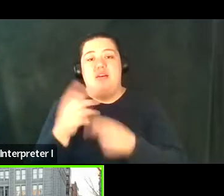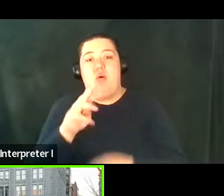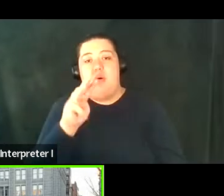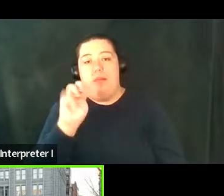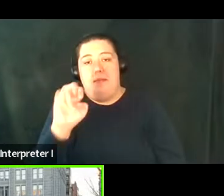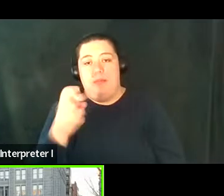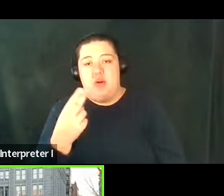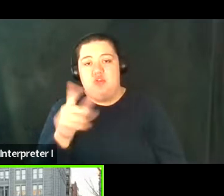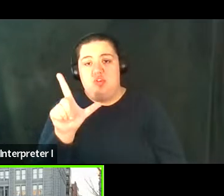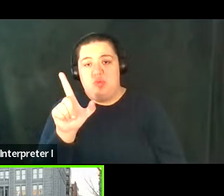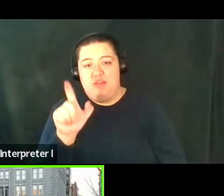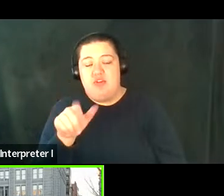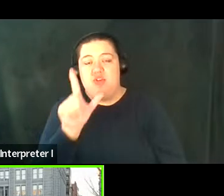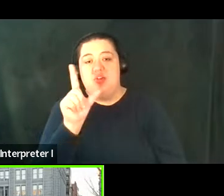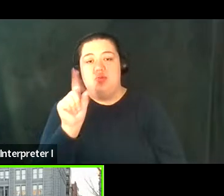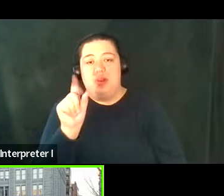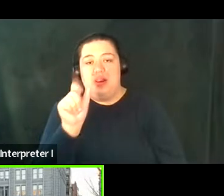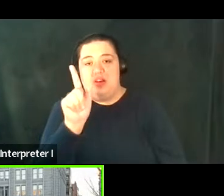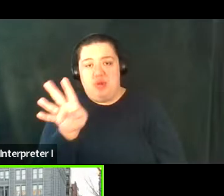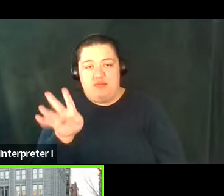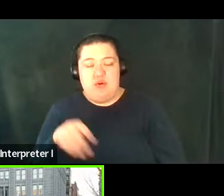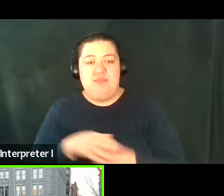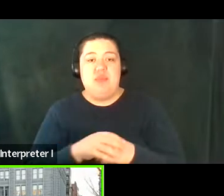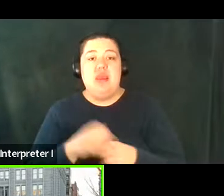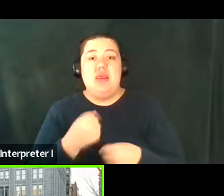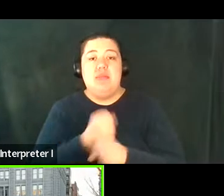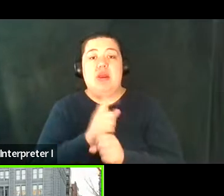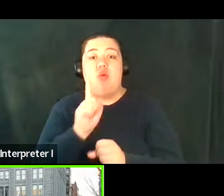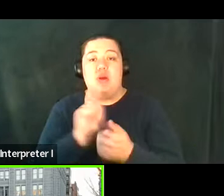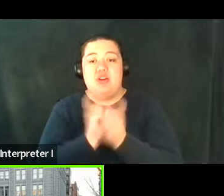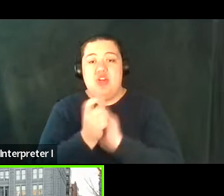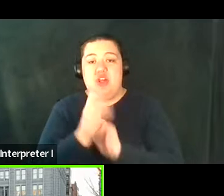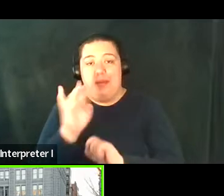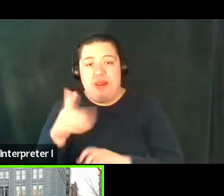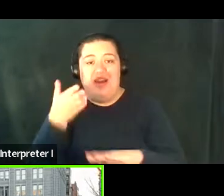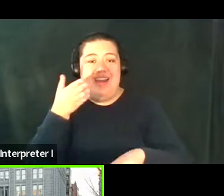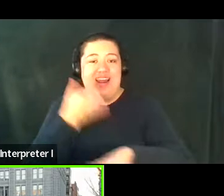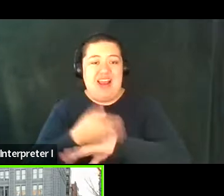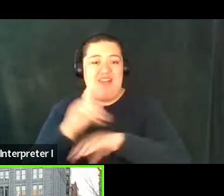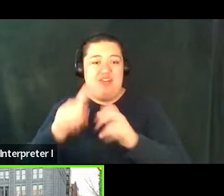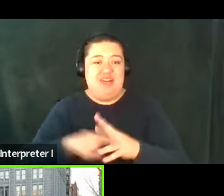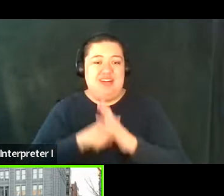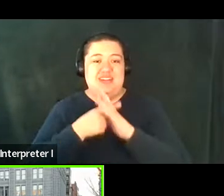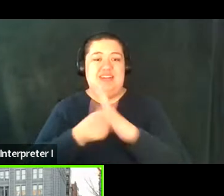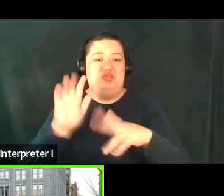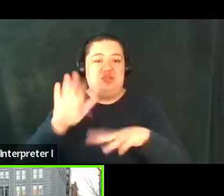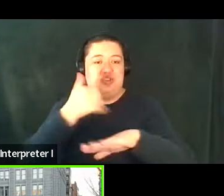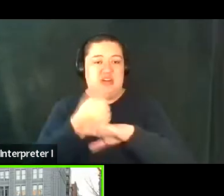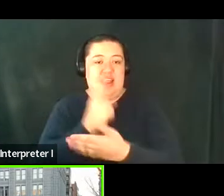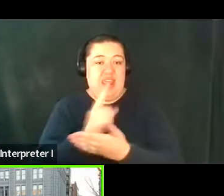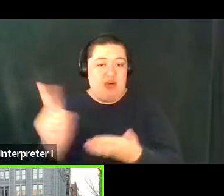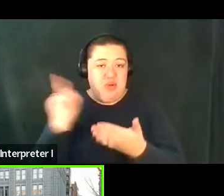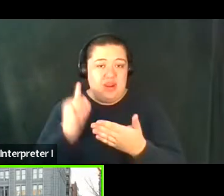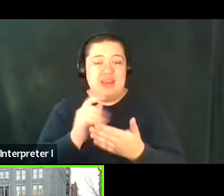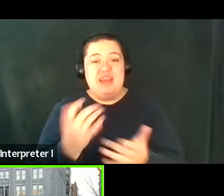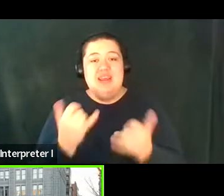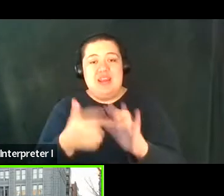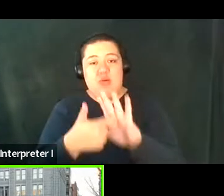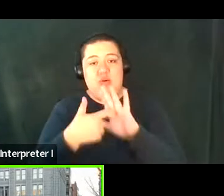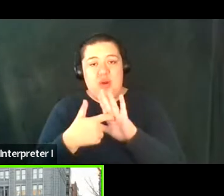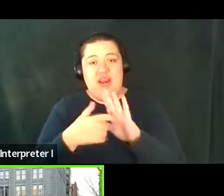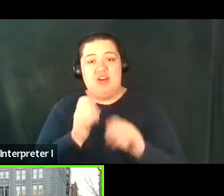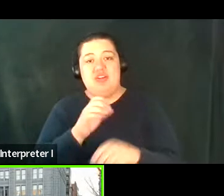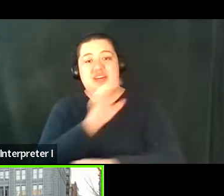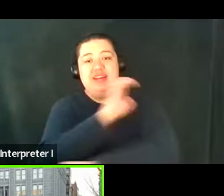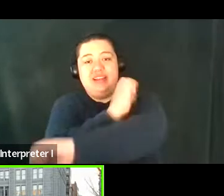2024. I'll note that we made one change to the bill after its initial circulation last week. The bill now requires that the executive provide